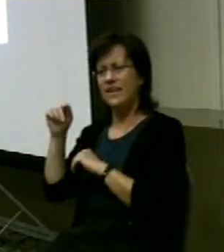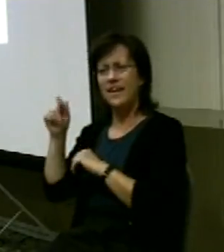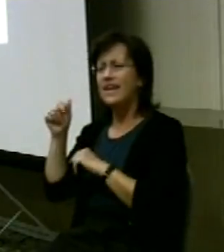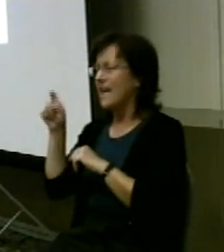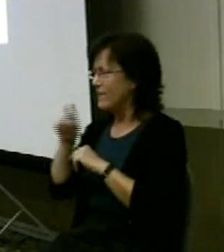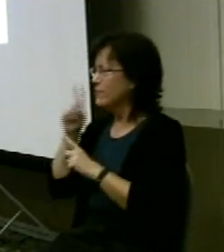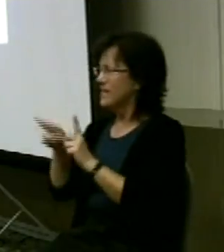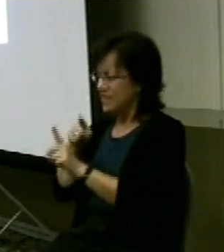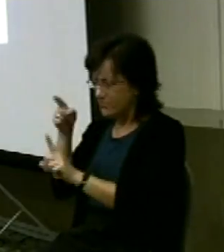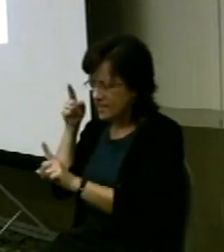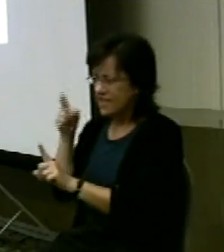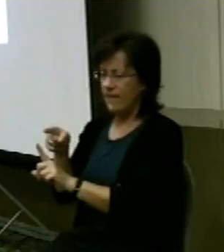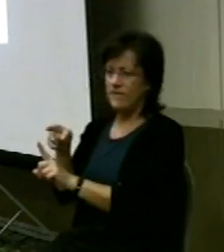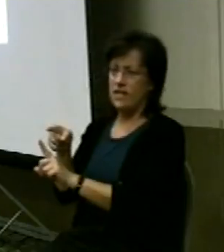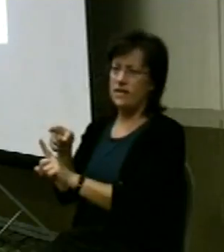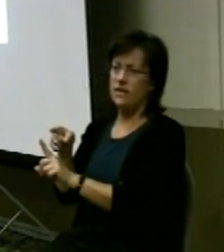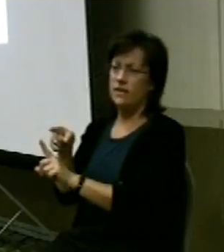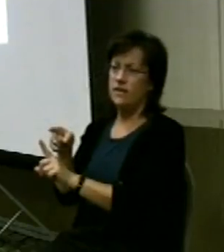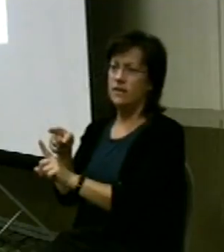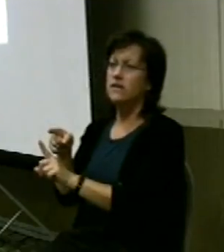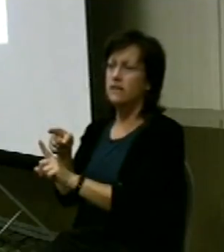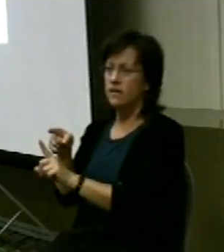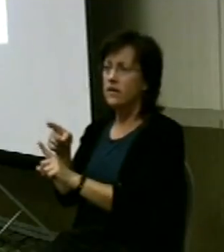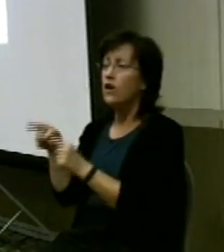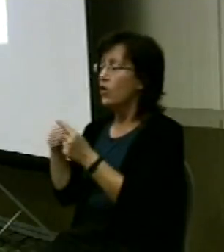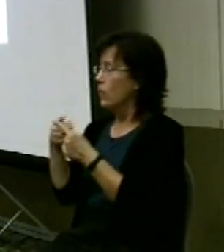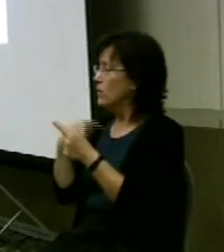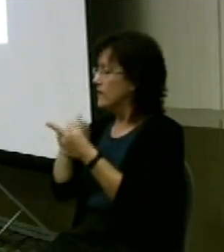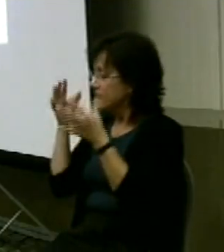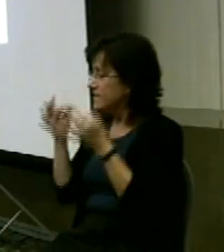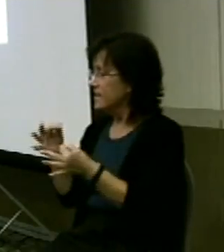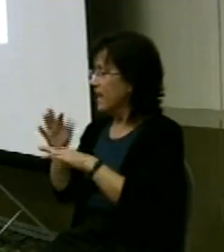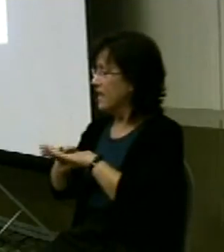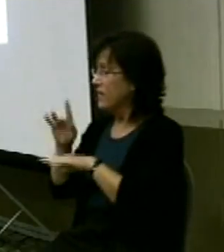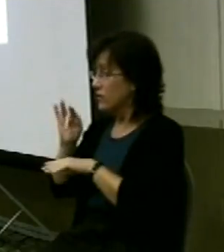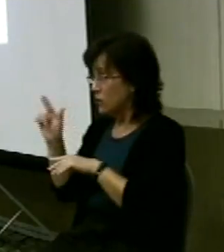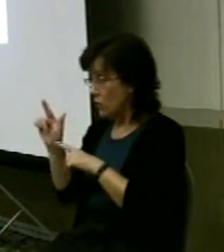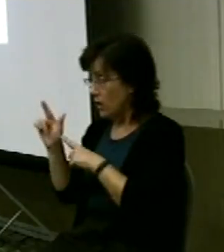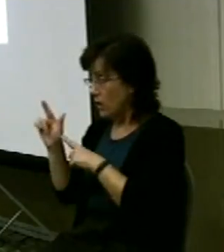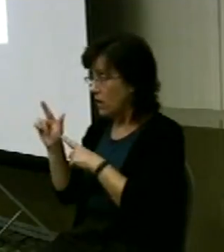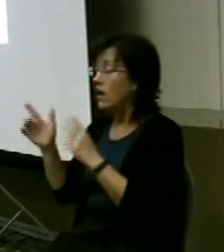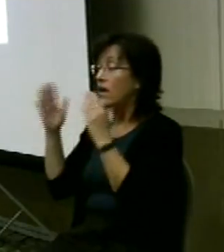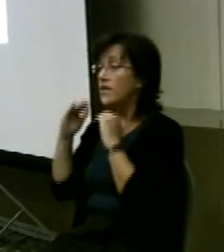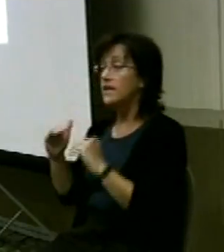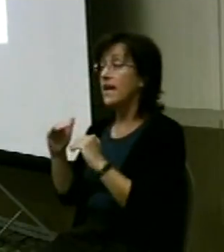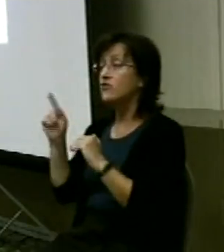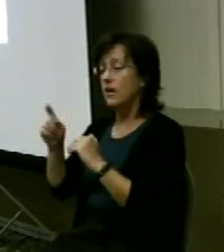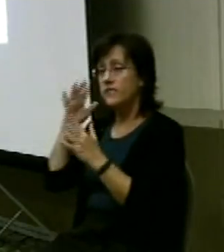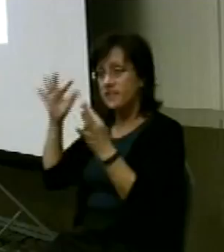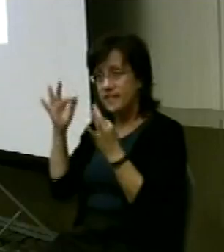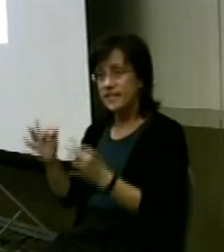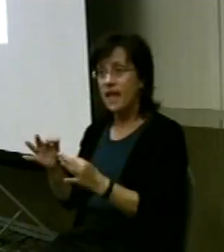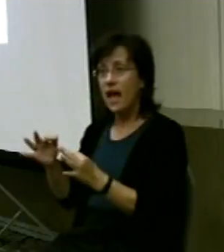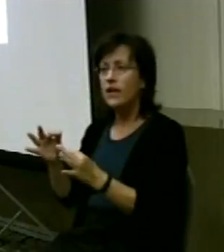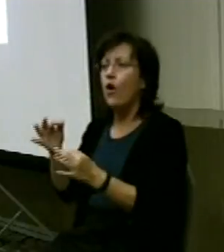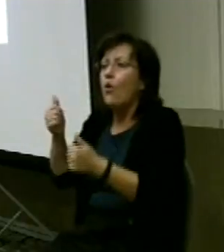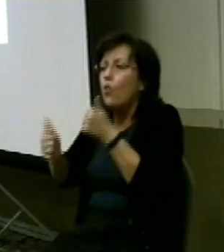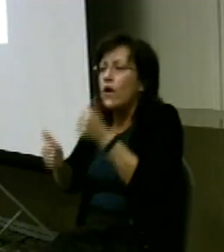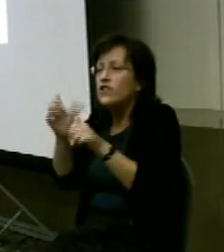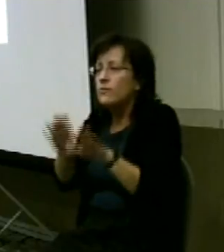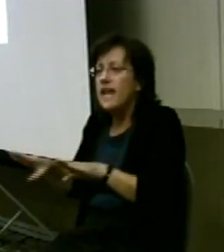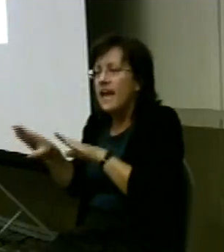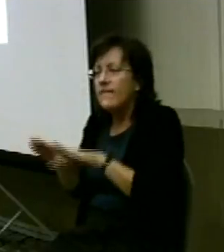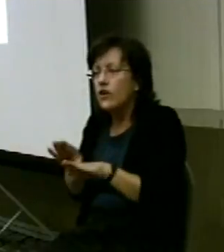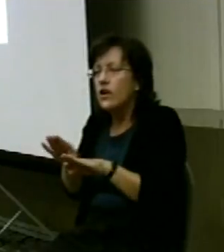very specific. So when we decide on our tool, the next step is to really not only decide on the behavior, but how